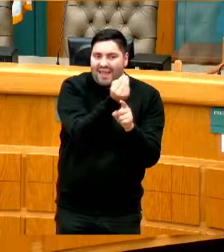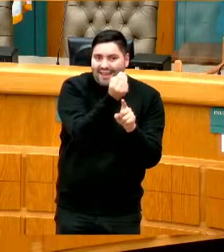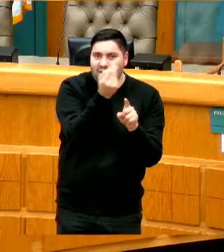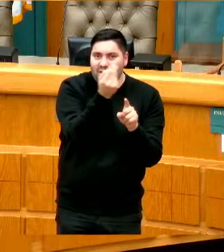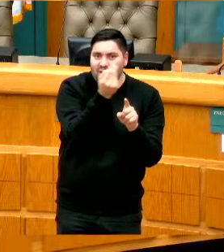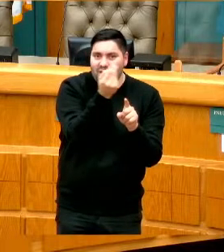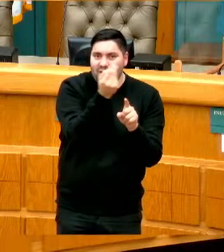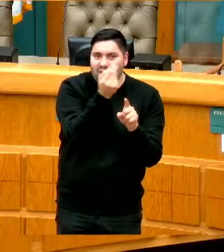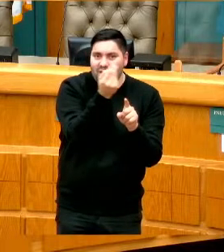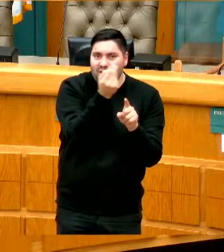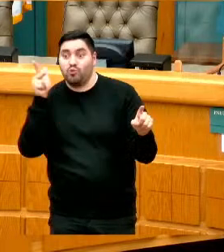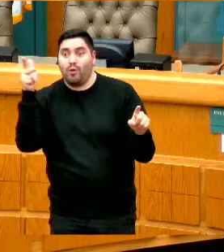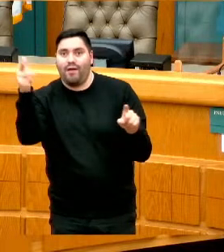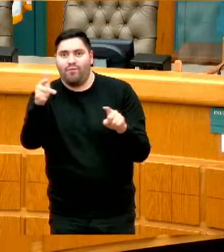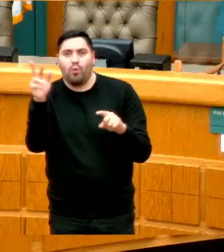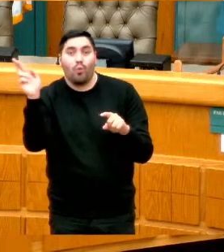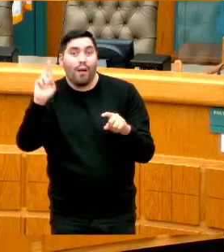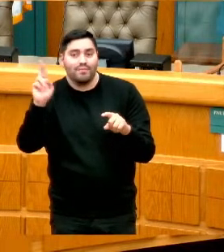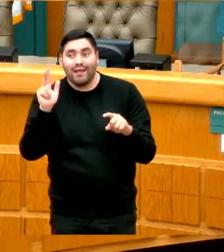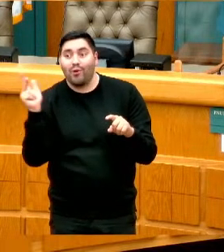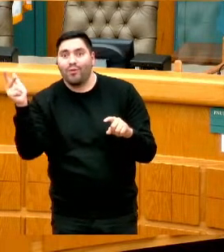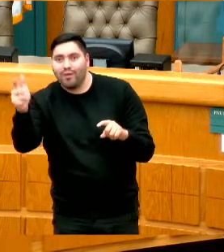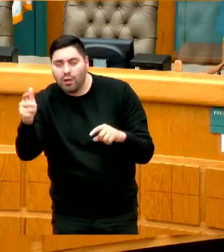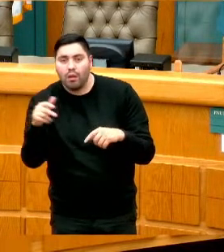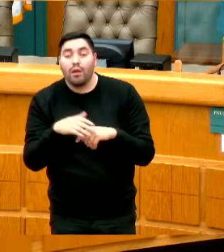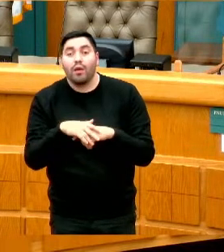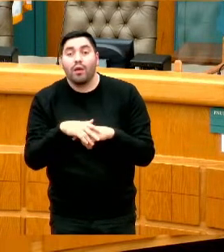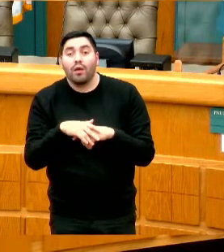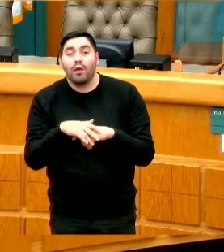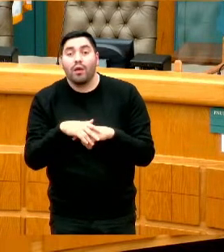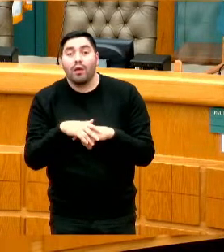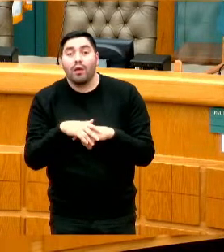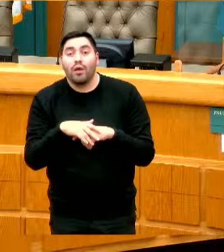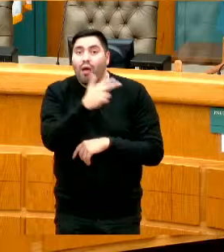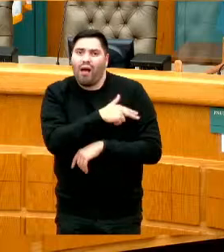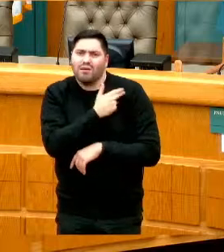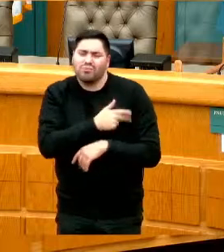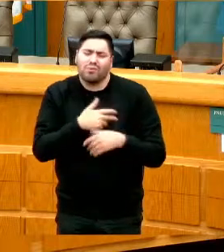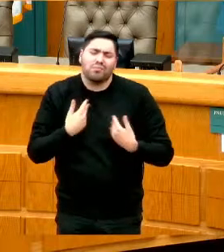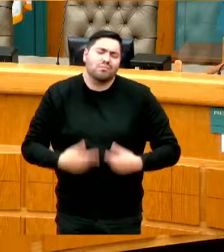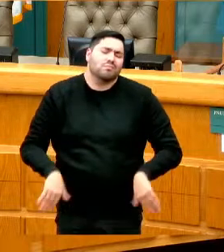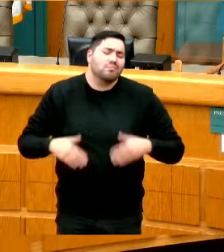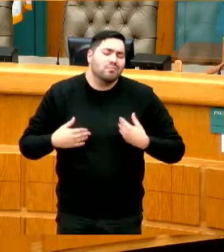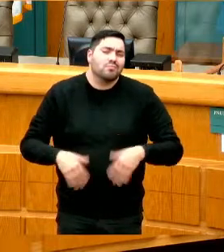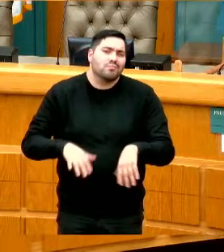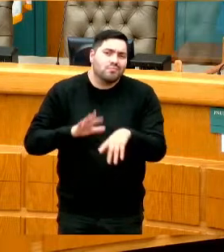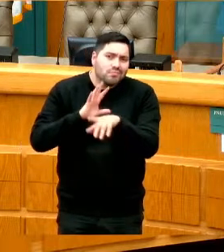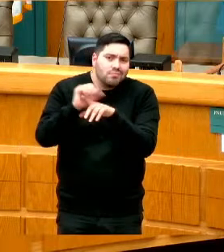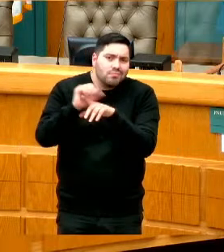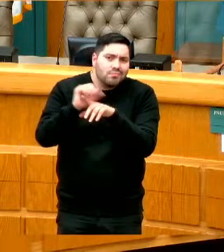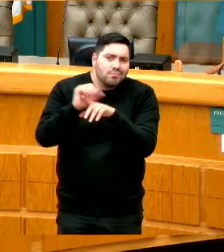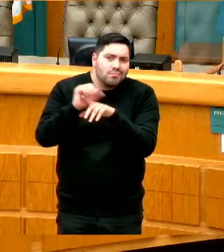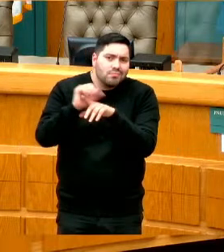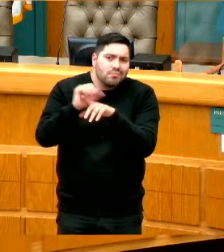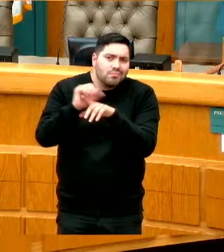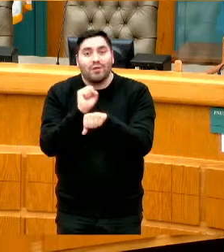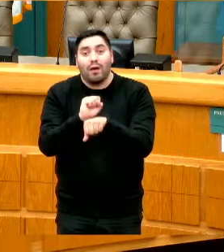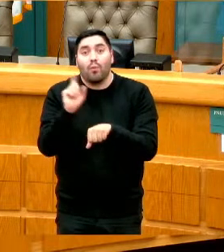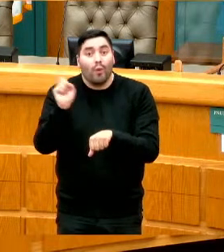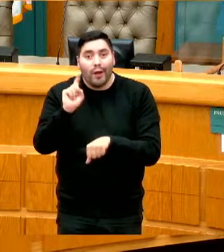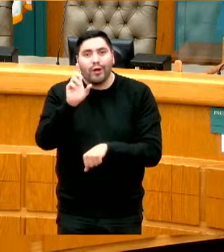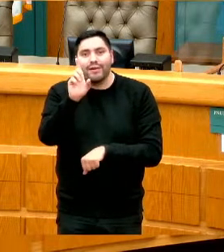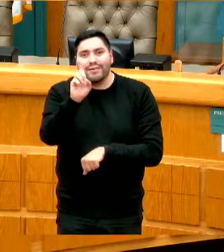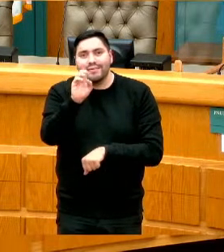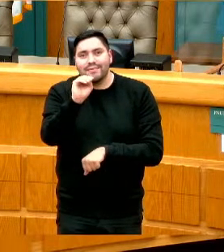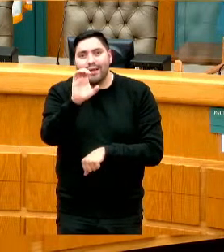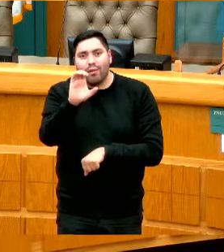drive-through clinics at the fairgrounds. Driscoll Hospital did an incredible job at Del Mar West today. And